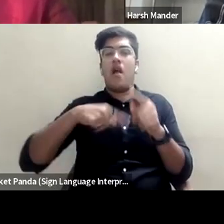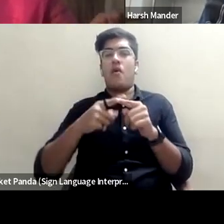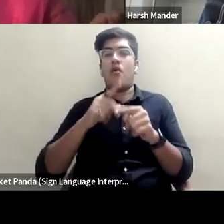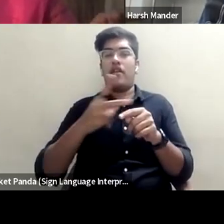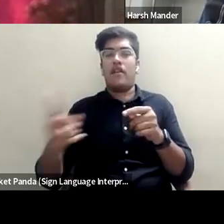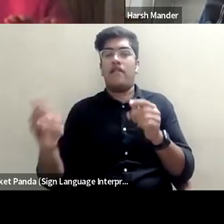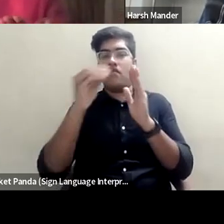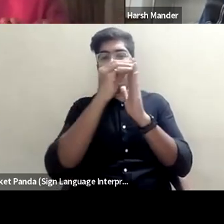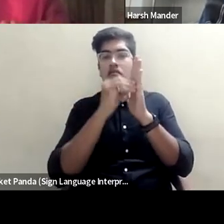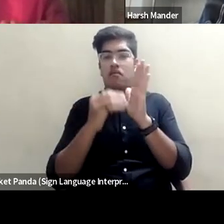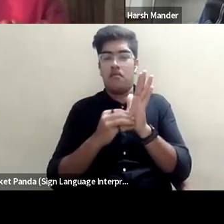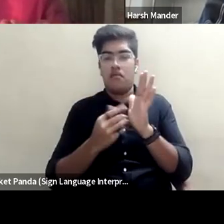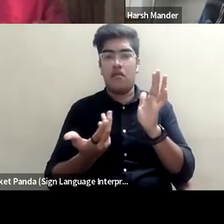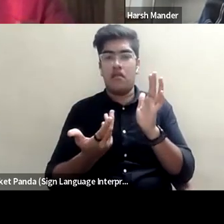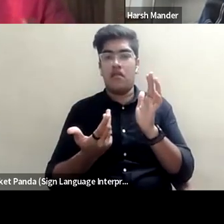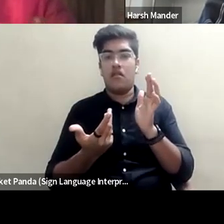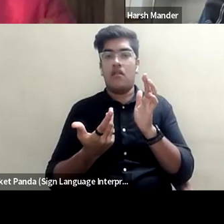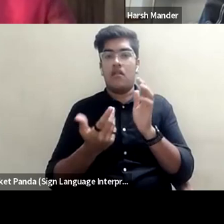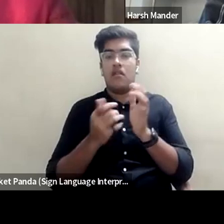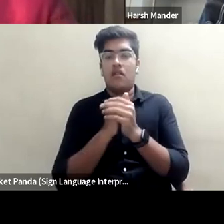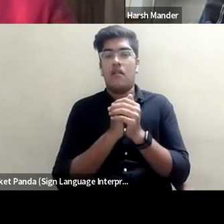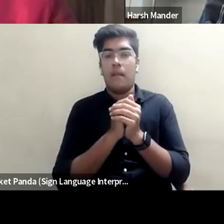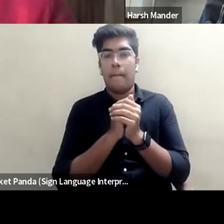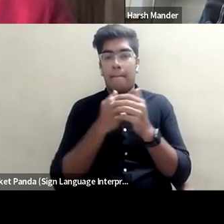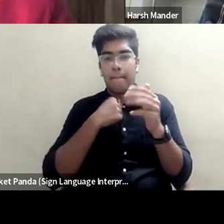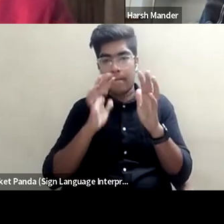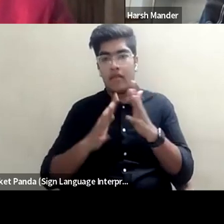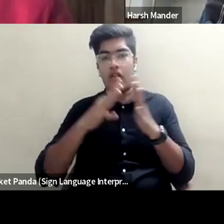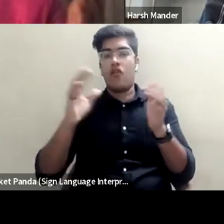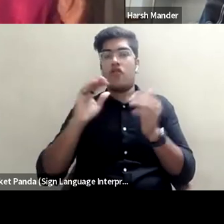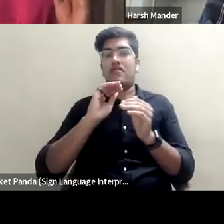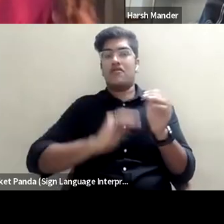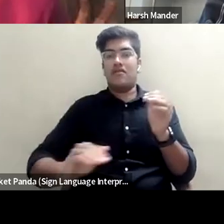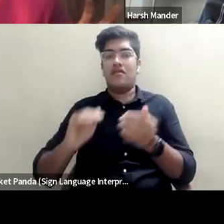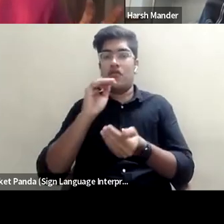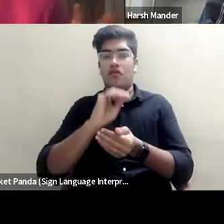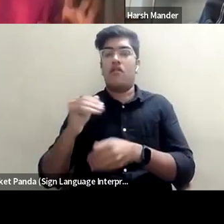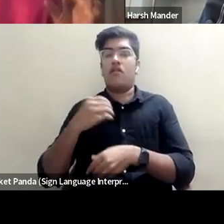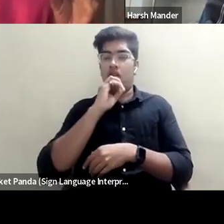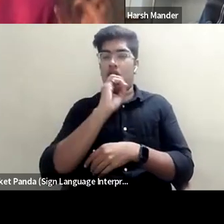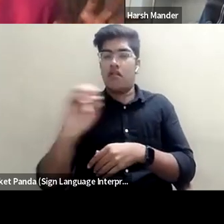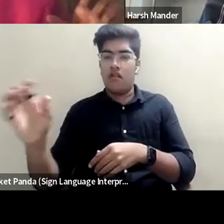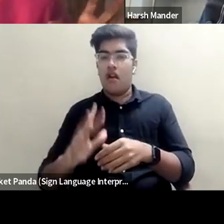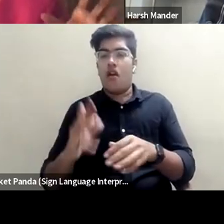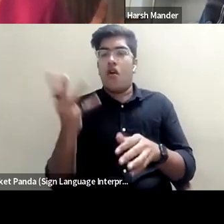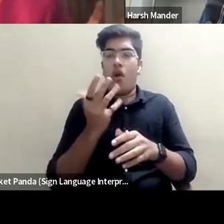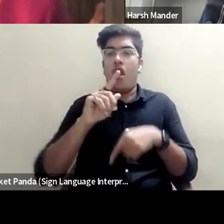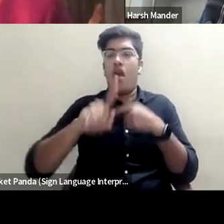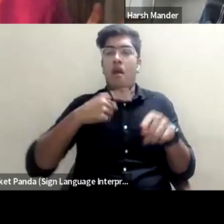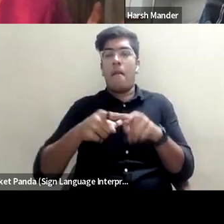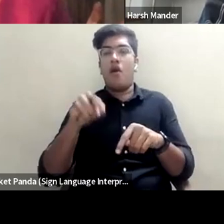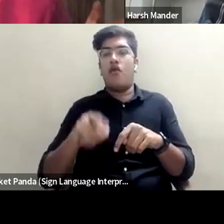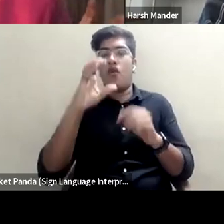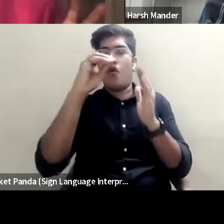used to have a program about a speaker. So I used to tell small children, very simple words, what the Constitution